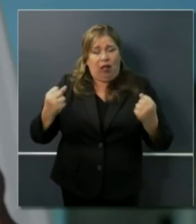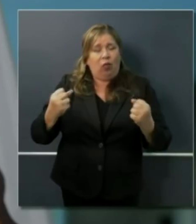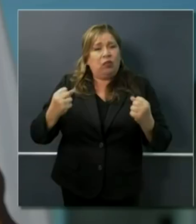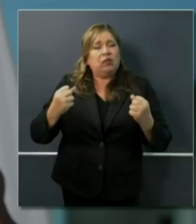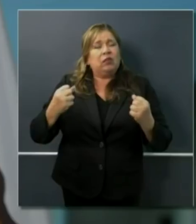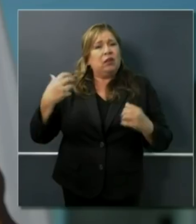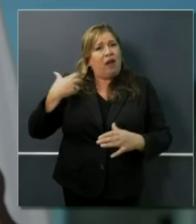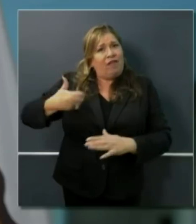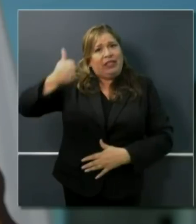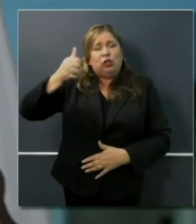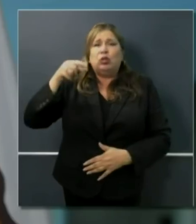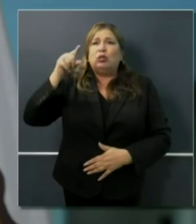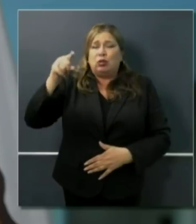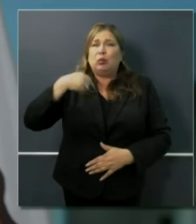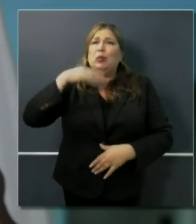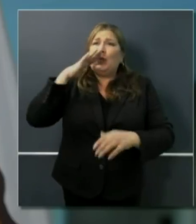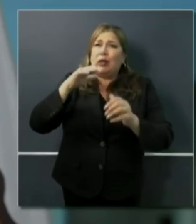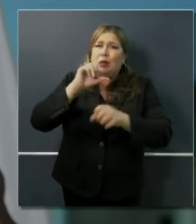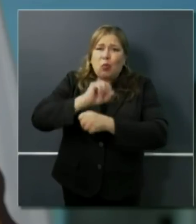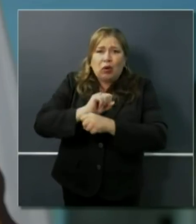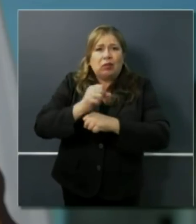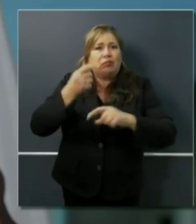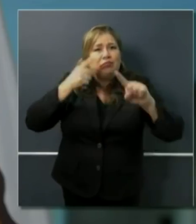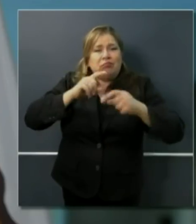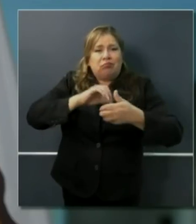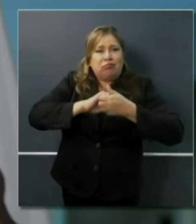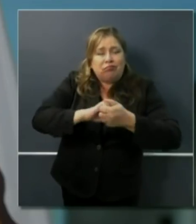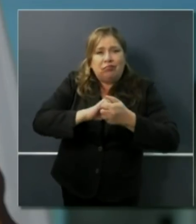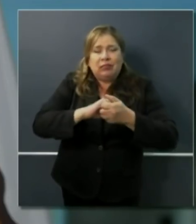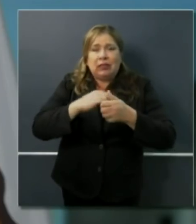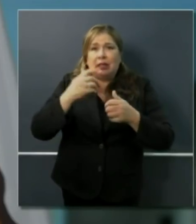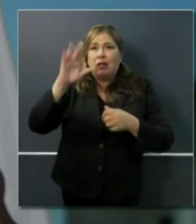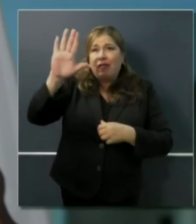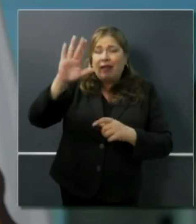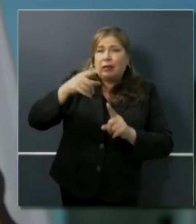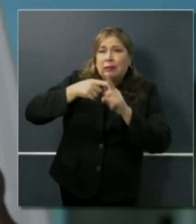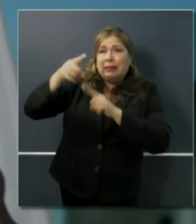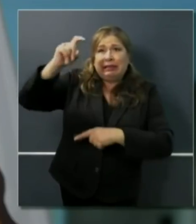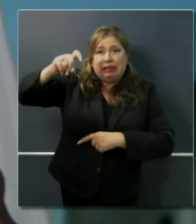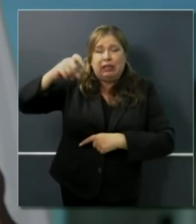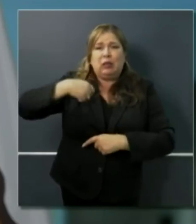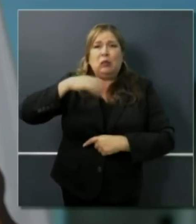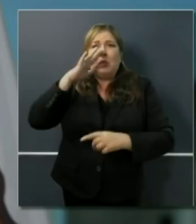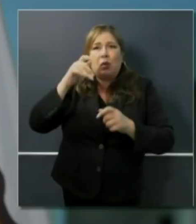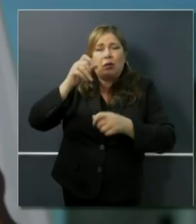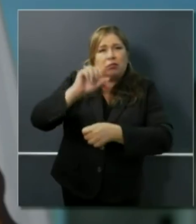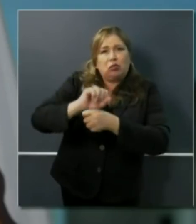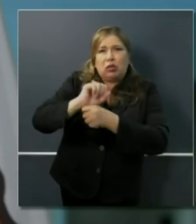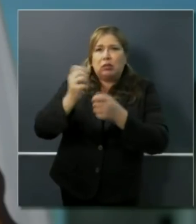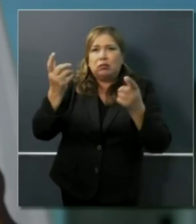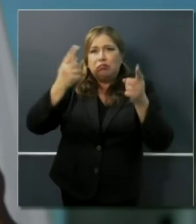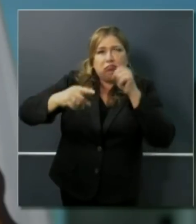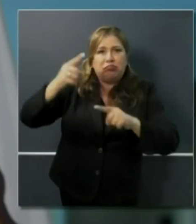more prescriptive strategies that are tailored to their unique needs and expectations.